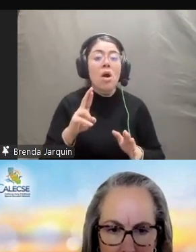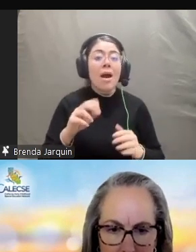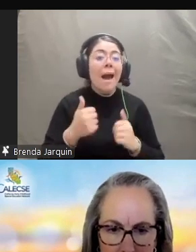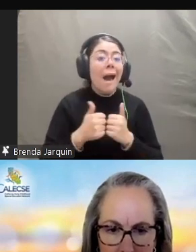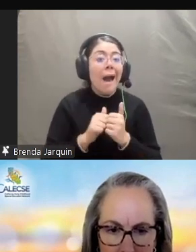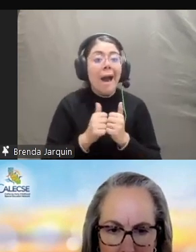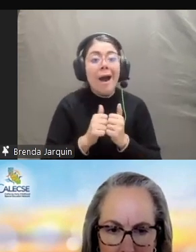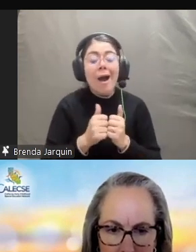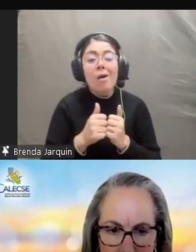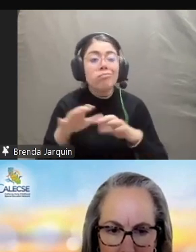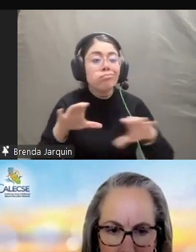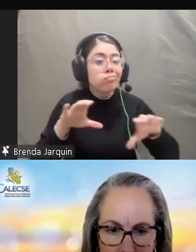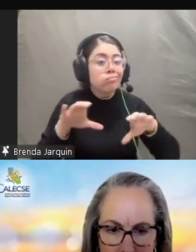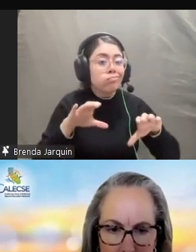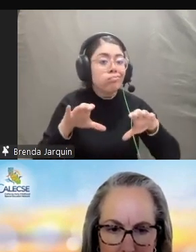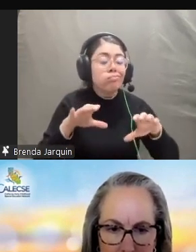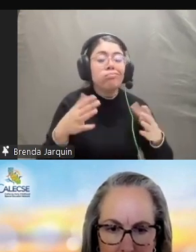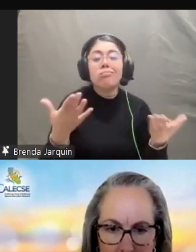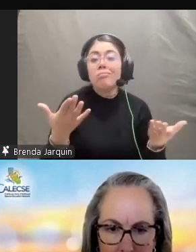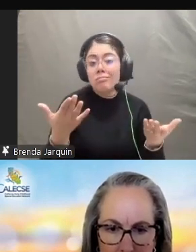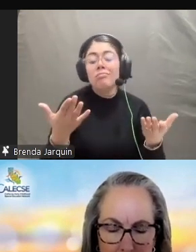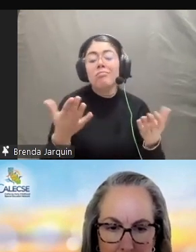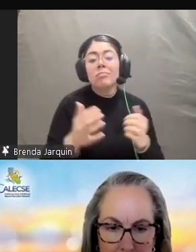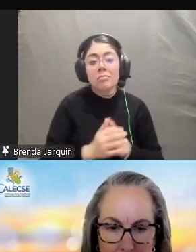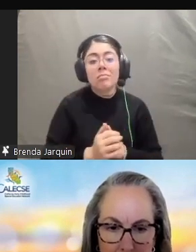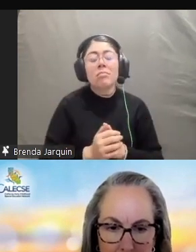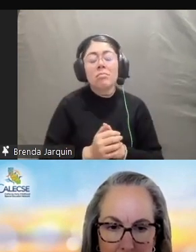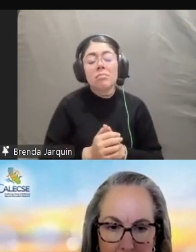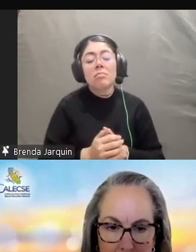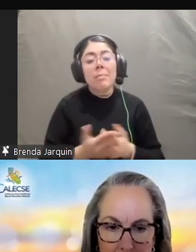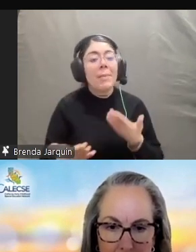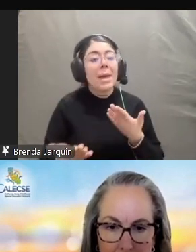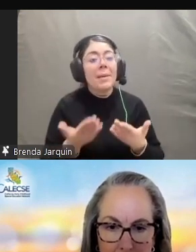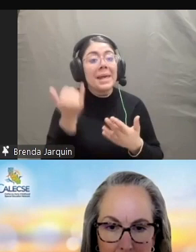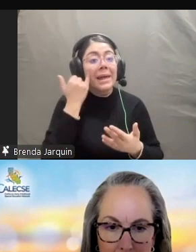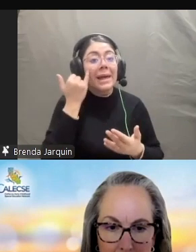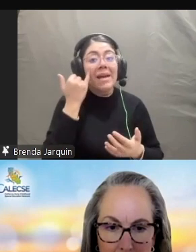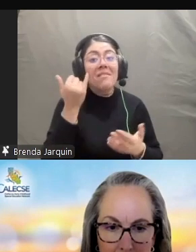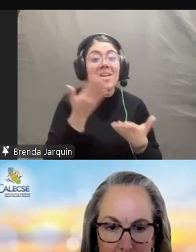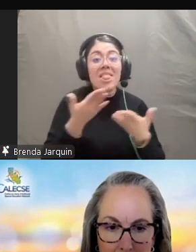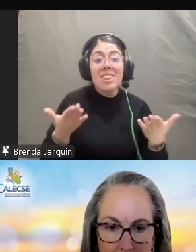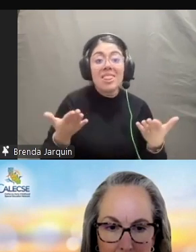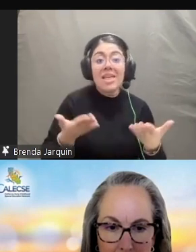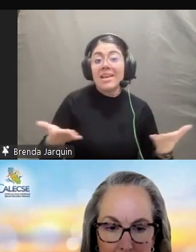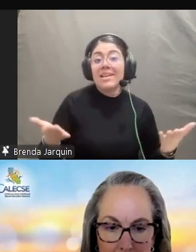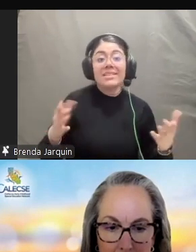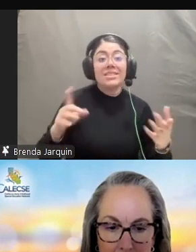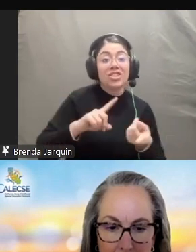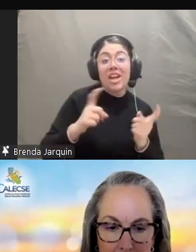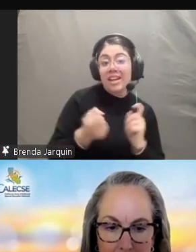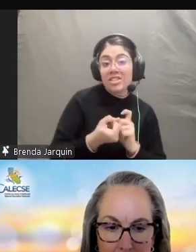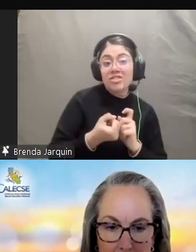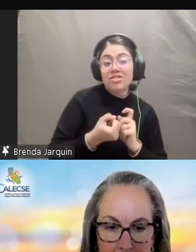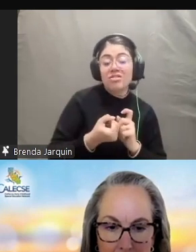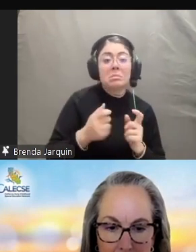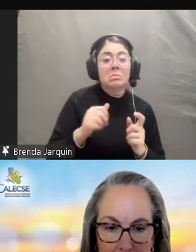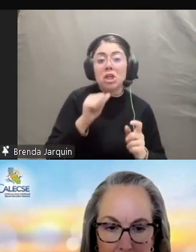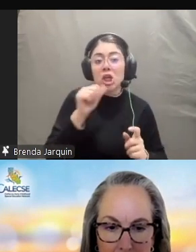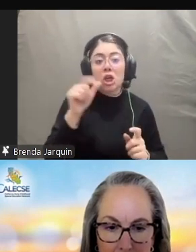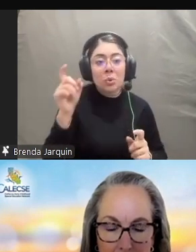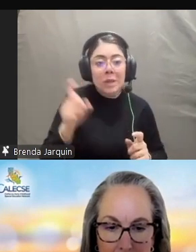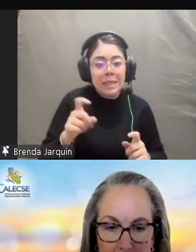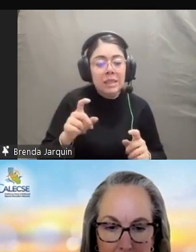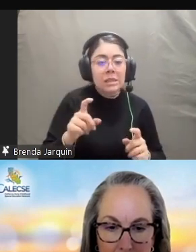change, that you don't have to update your interagency agreement to do anything differently? So really be mindful of what you're putting in